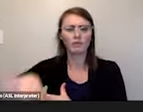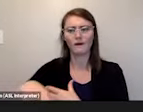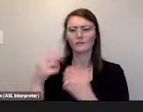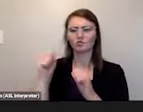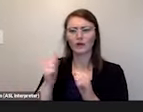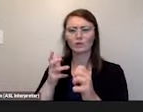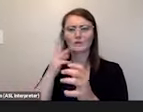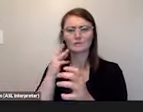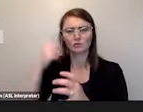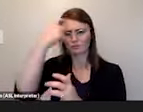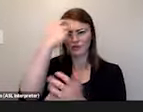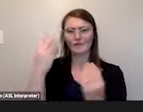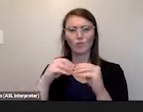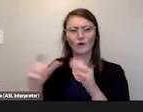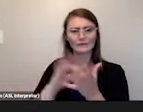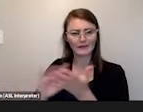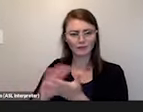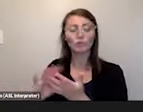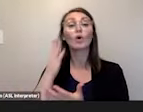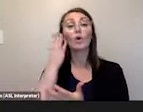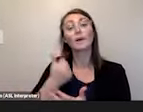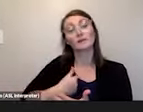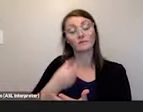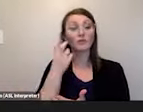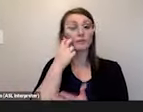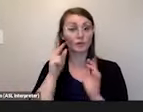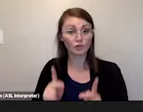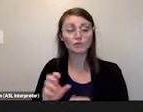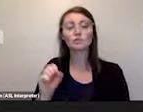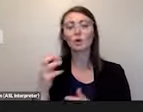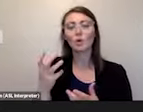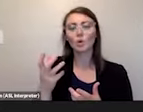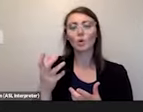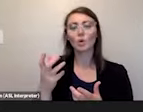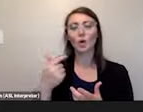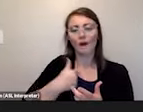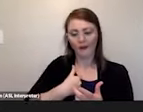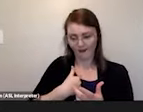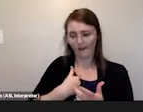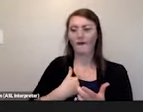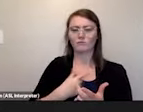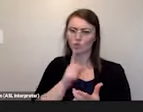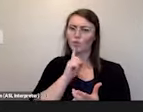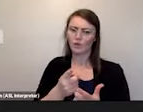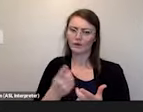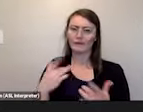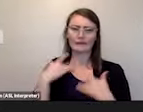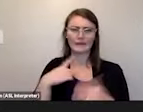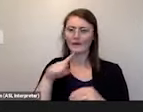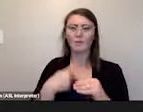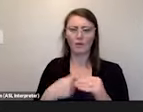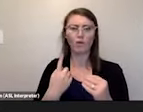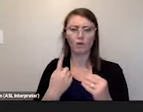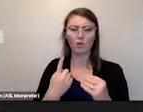in particular because I'm also blind and have always been just a huge fan of tactile 3D models and of